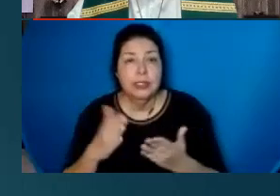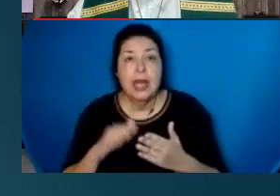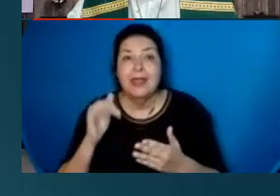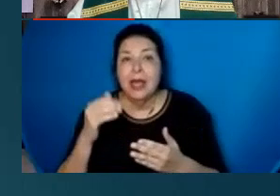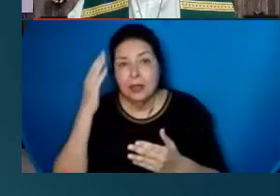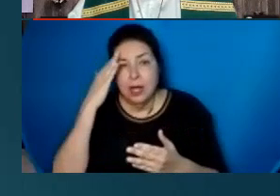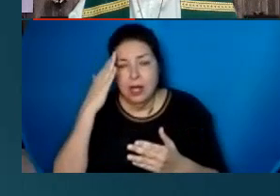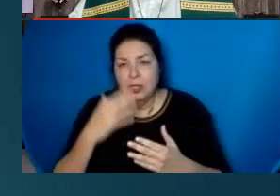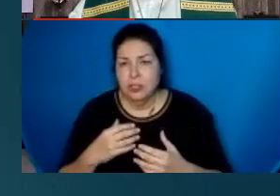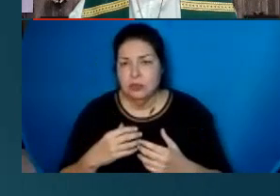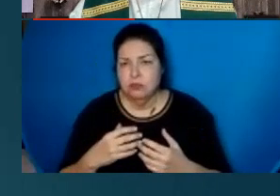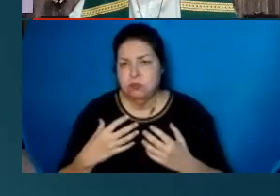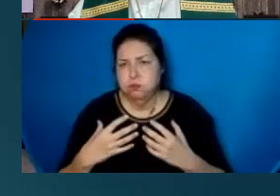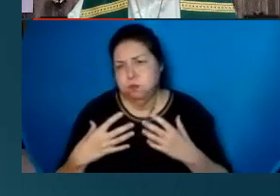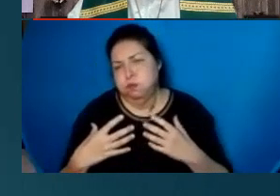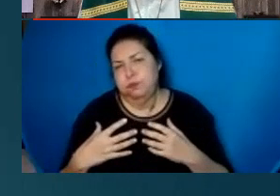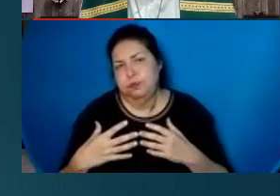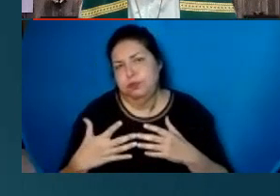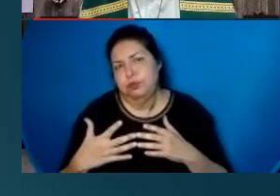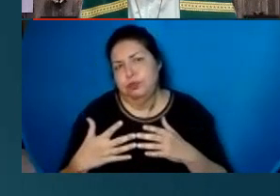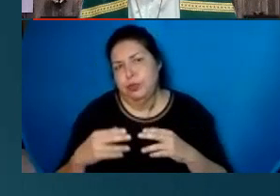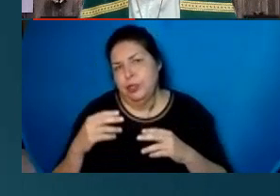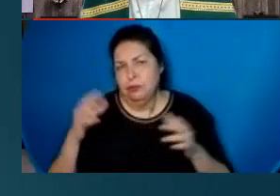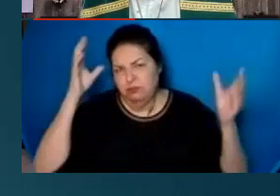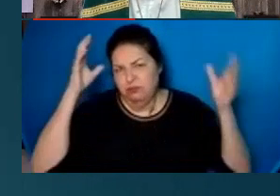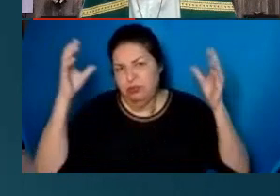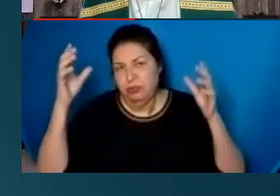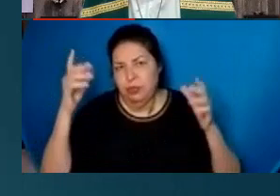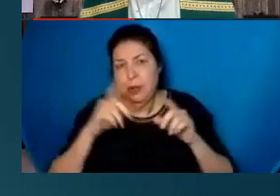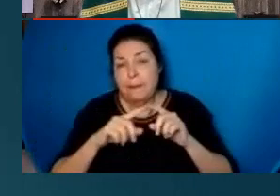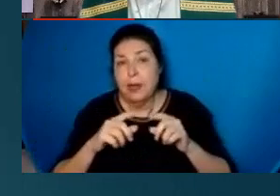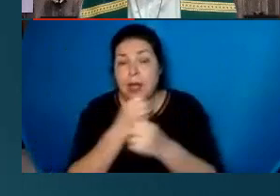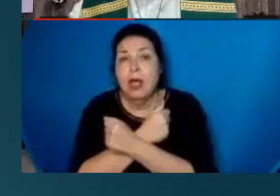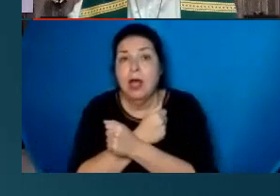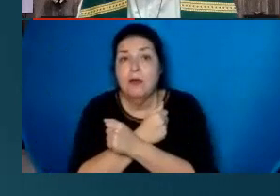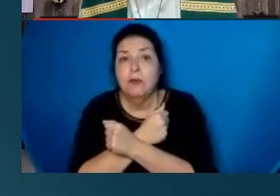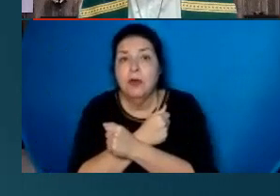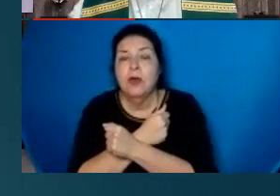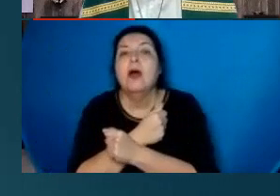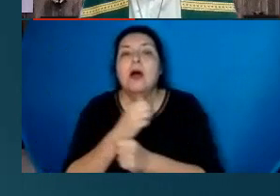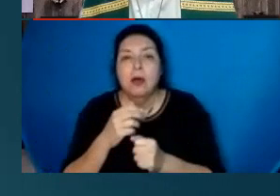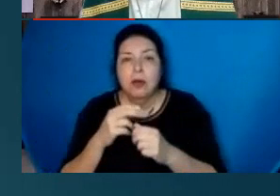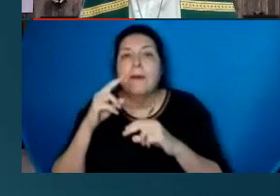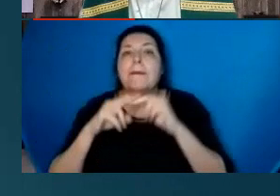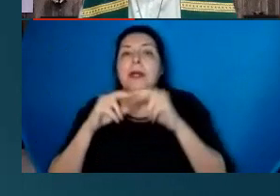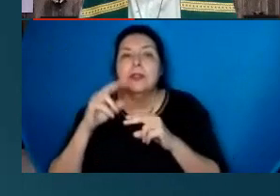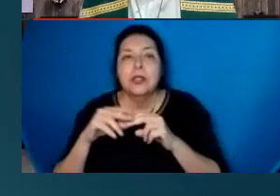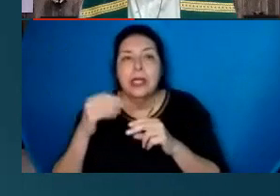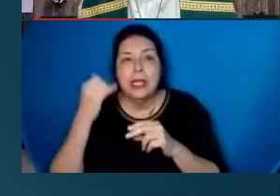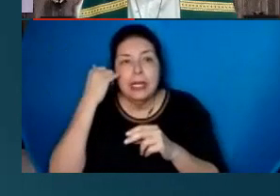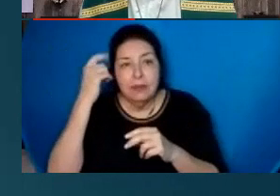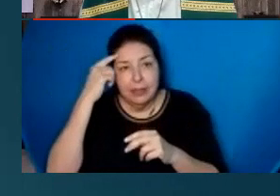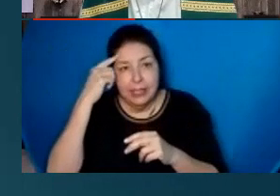love builds up. If anyone imagines that he knows something, he does not yet know as he ought to